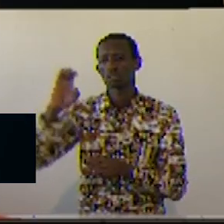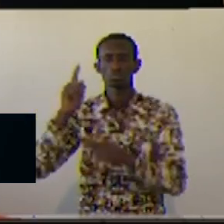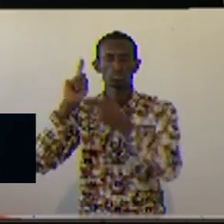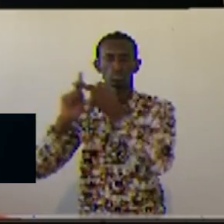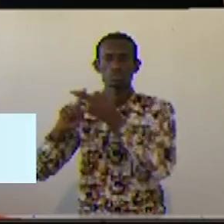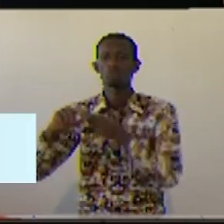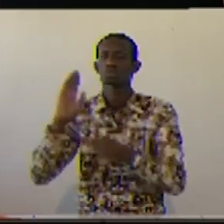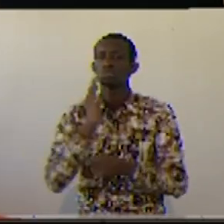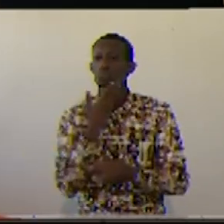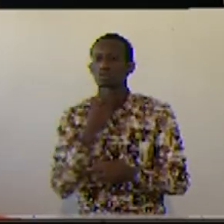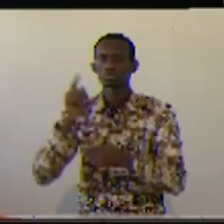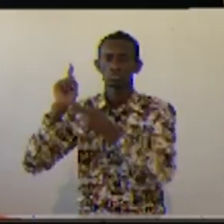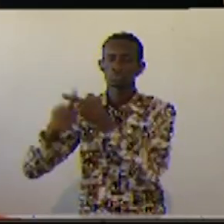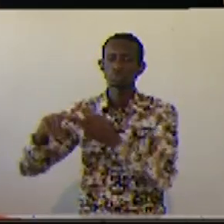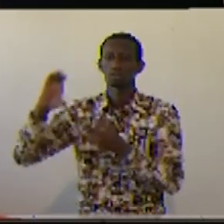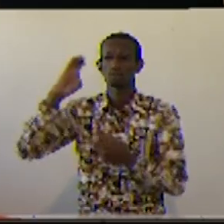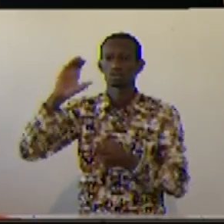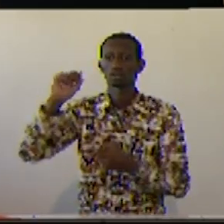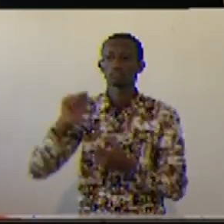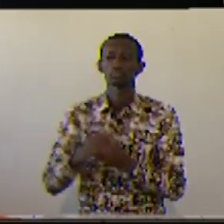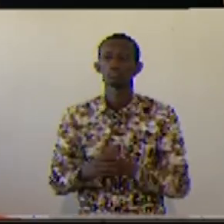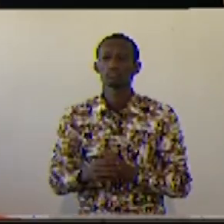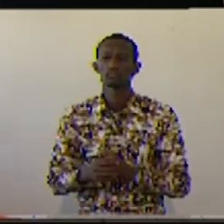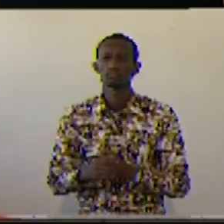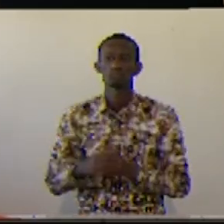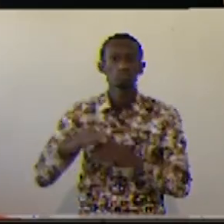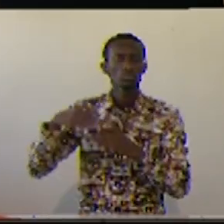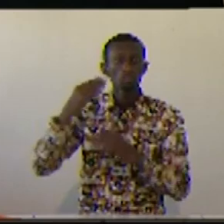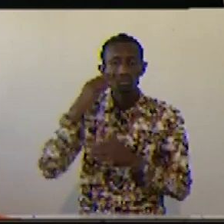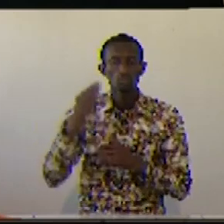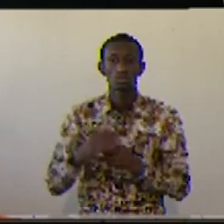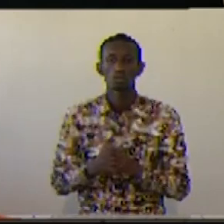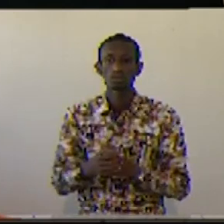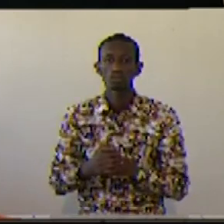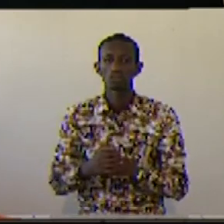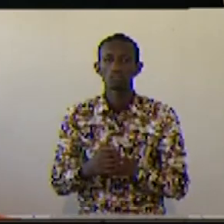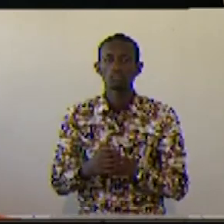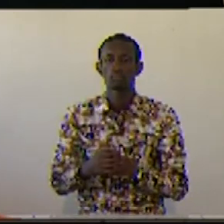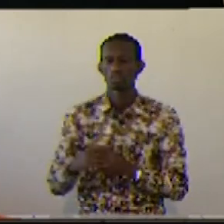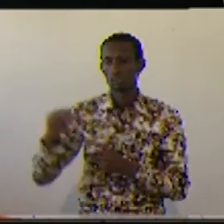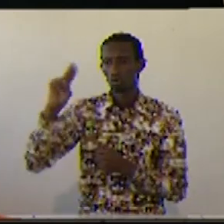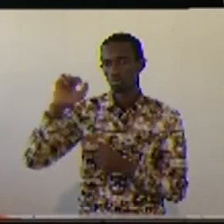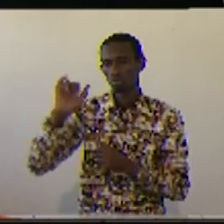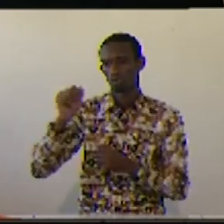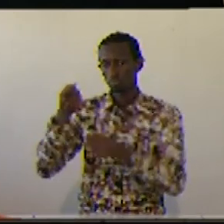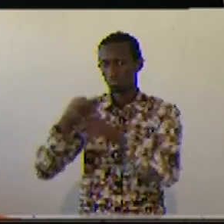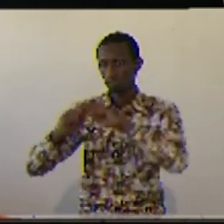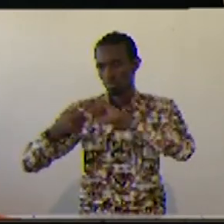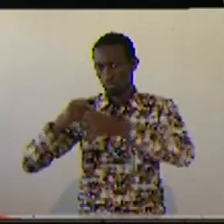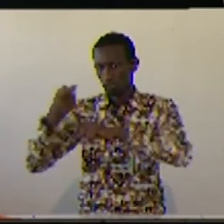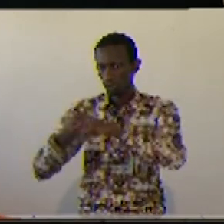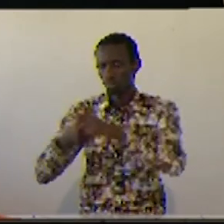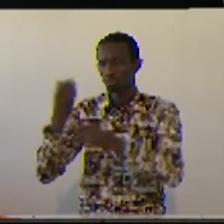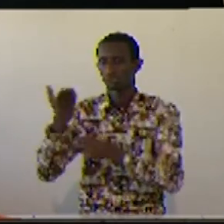plus water plus carbon dioxide. So the metal from this carbonate